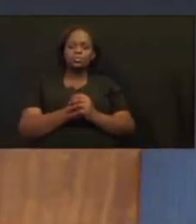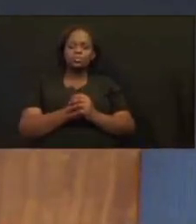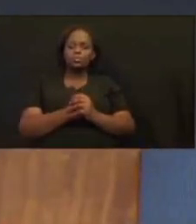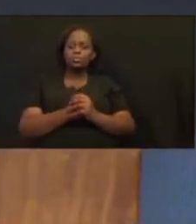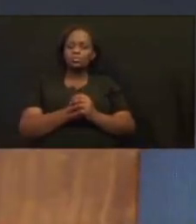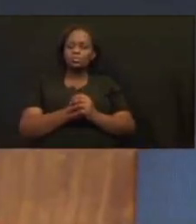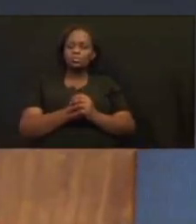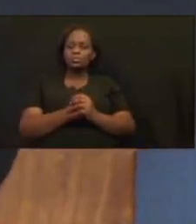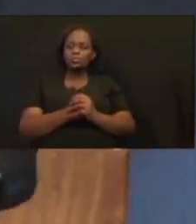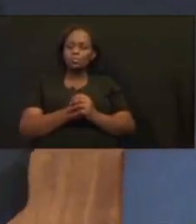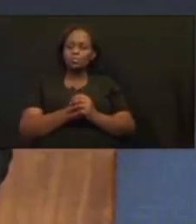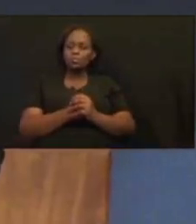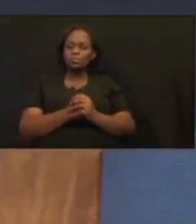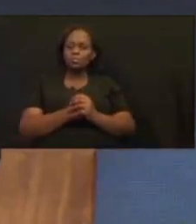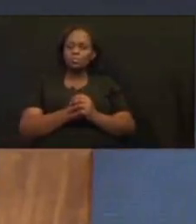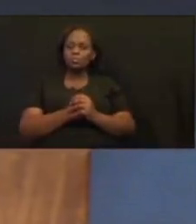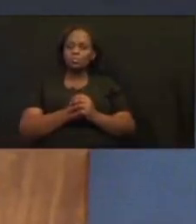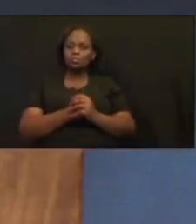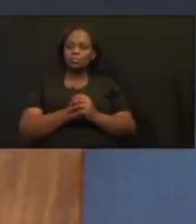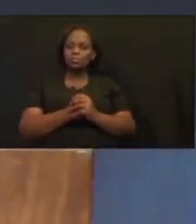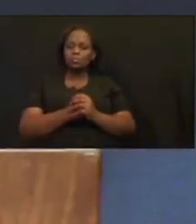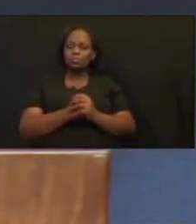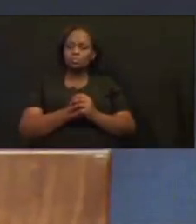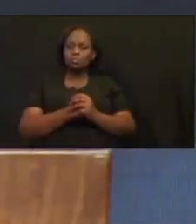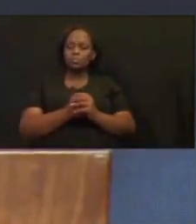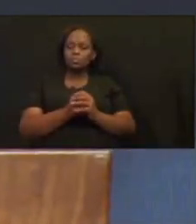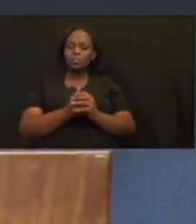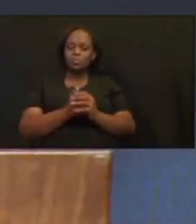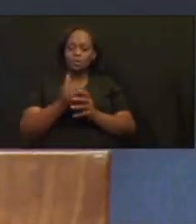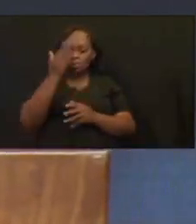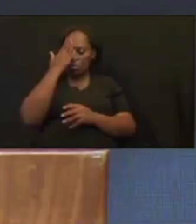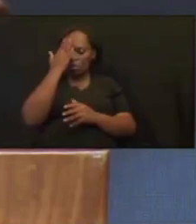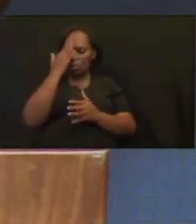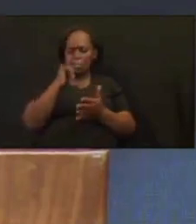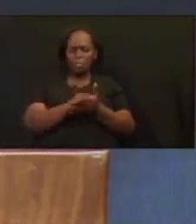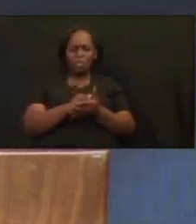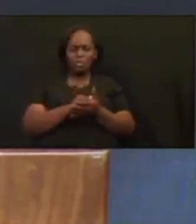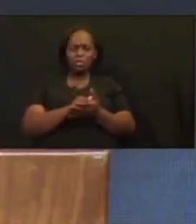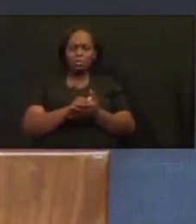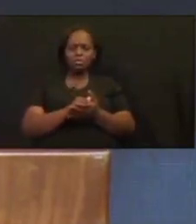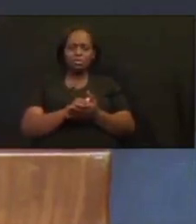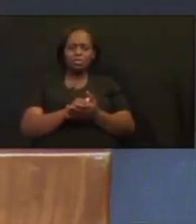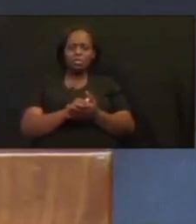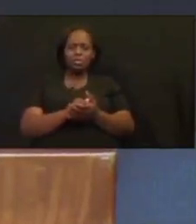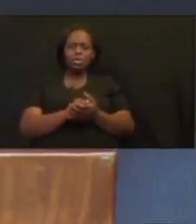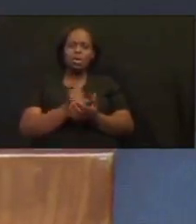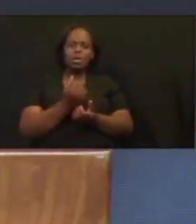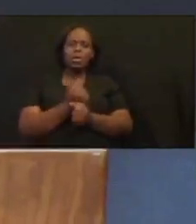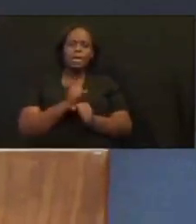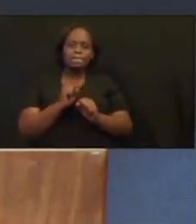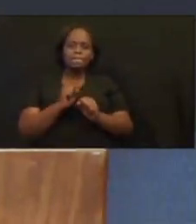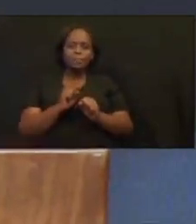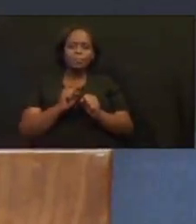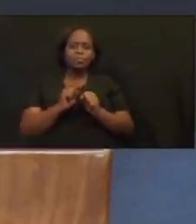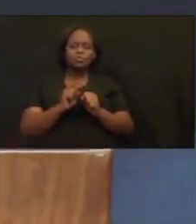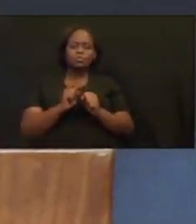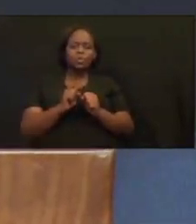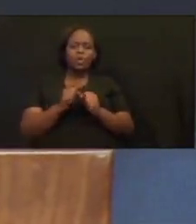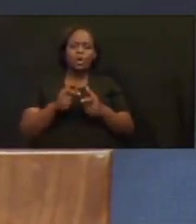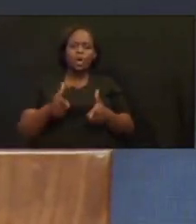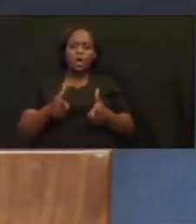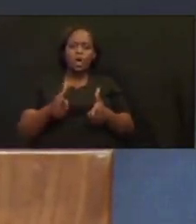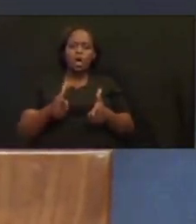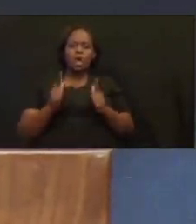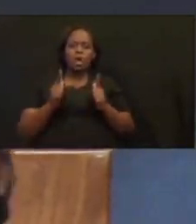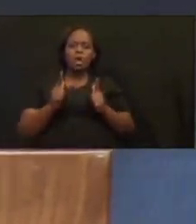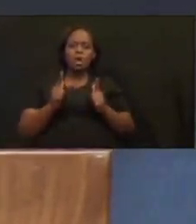I will throw my ego 1,000 times, knowing that I cannot allow my ego trap thousands of people. I will learn what I do not